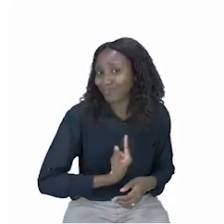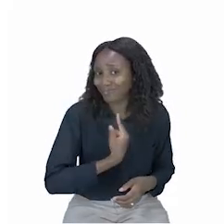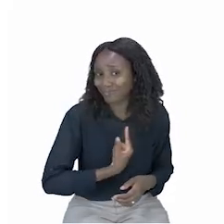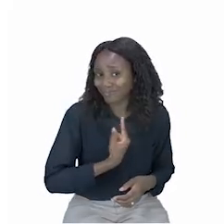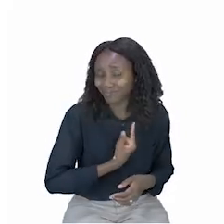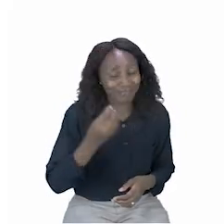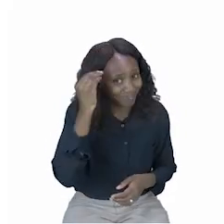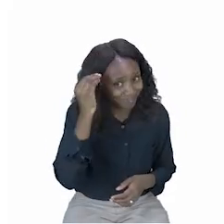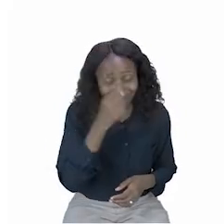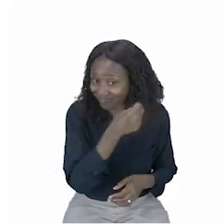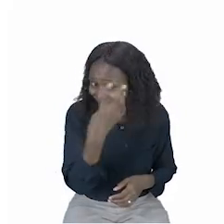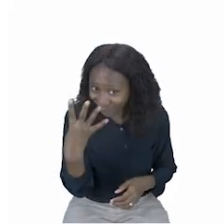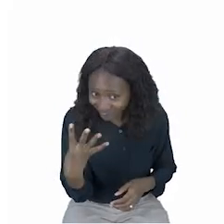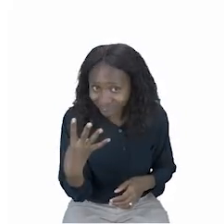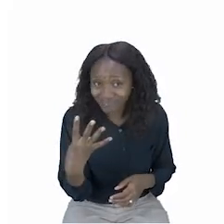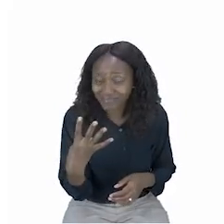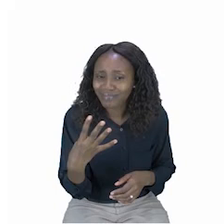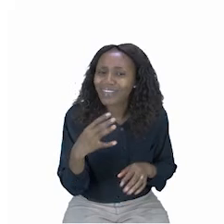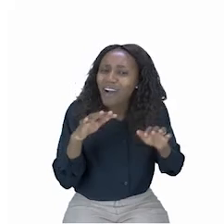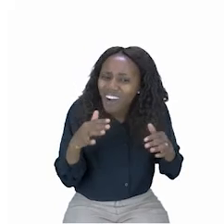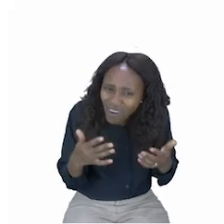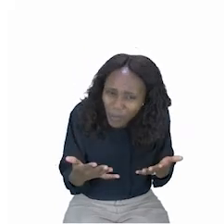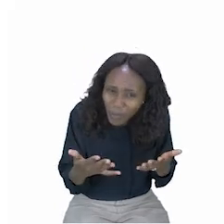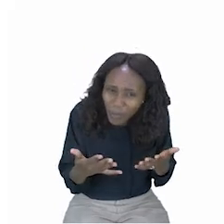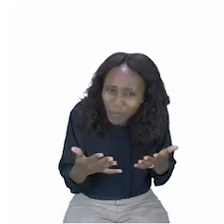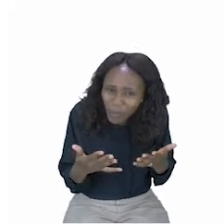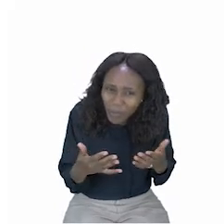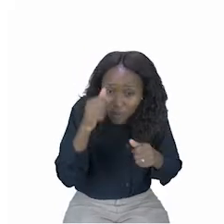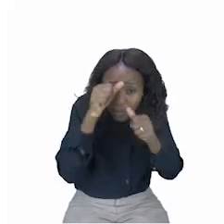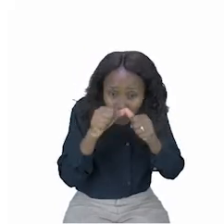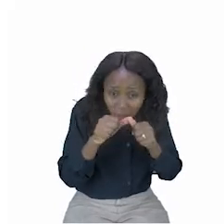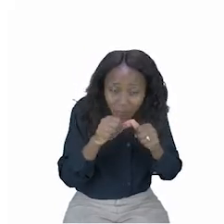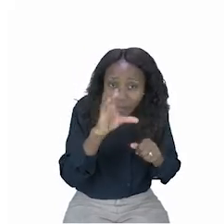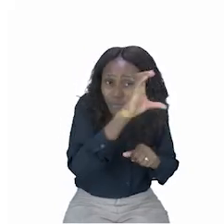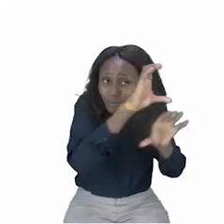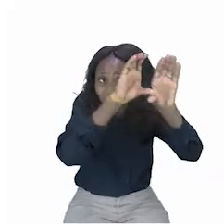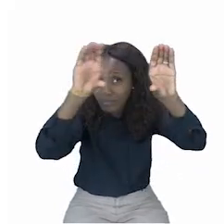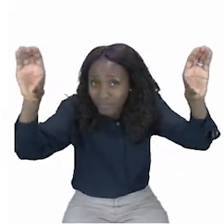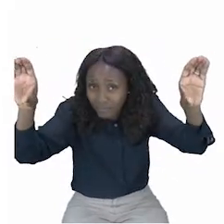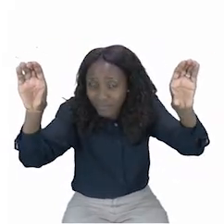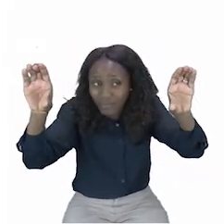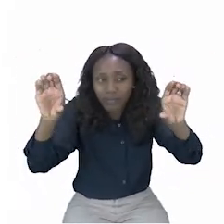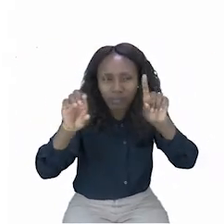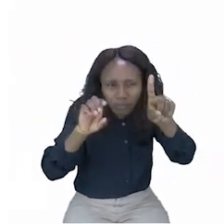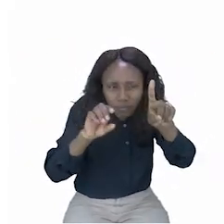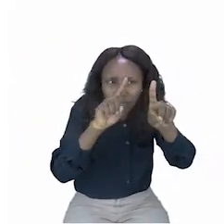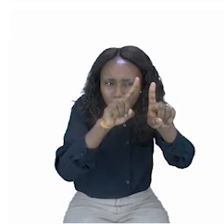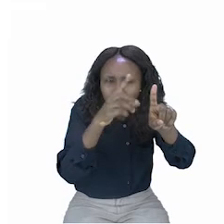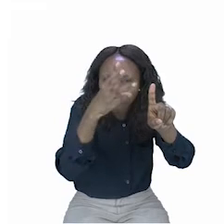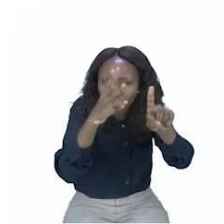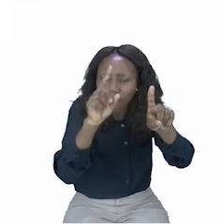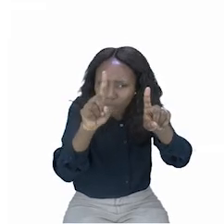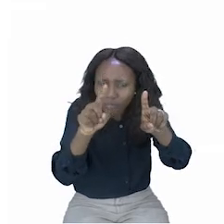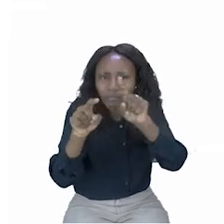by yourselves. So you are going to count. Remember to point at the number that you are counting and also to